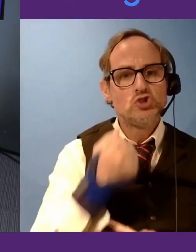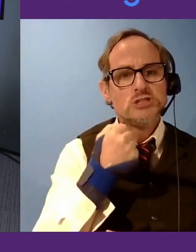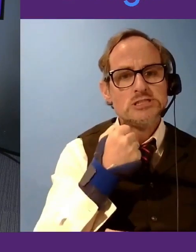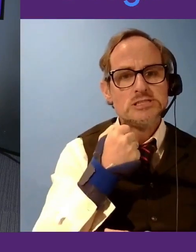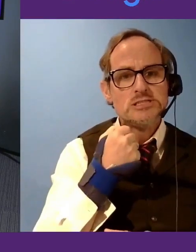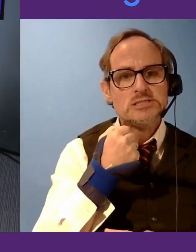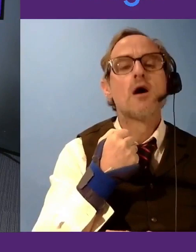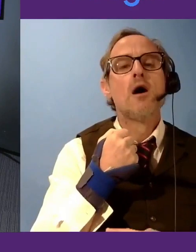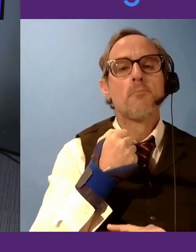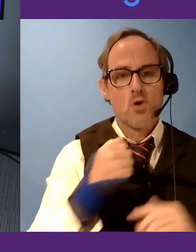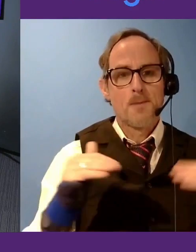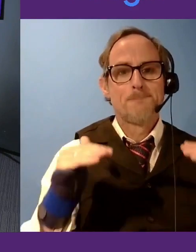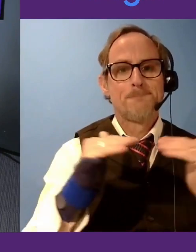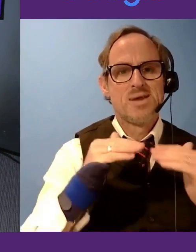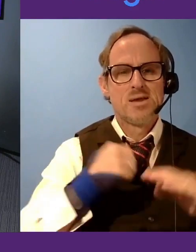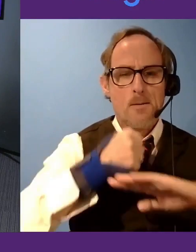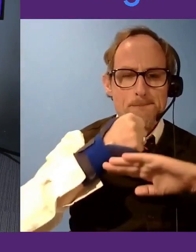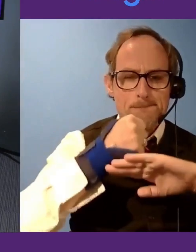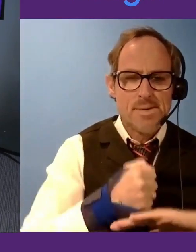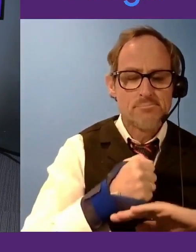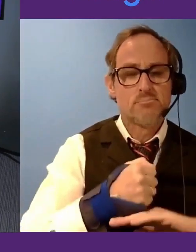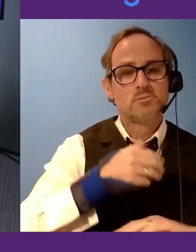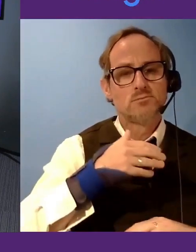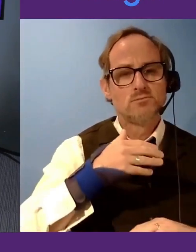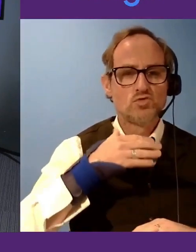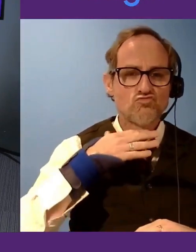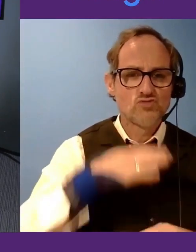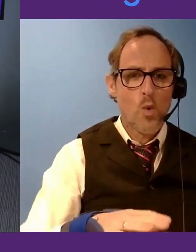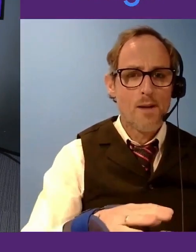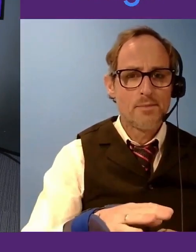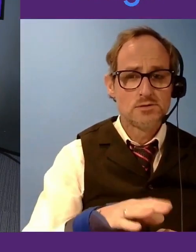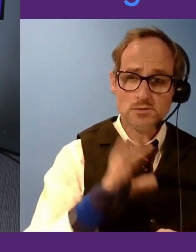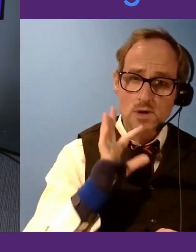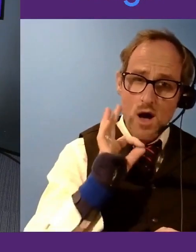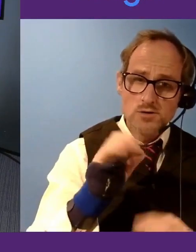requirements. How about Channel 4, Josh?